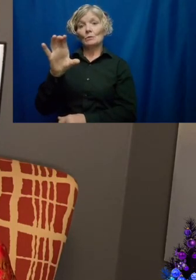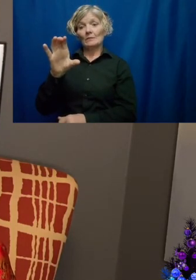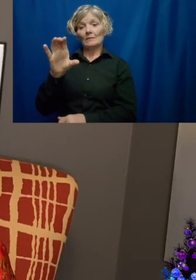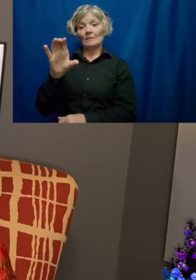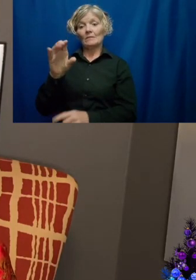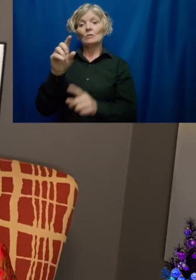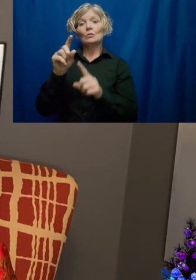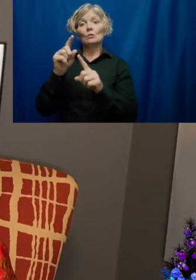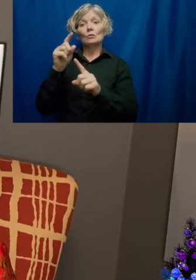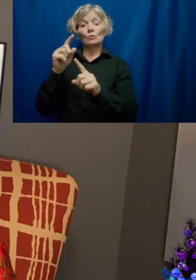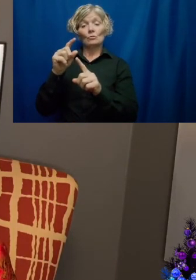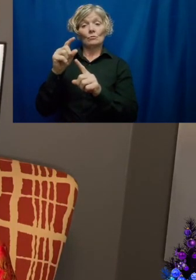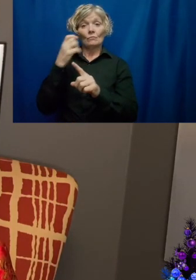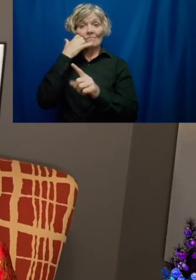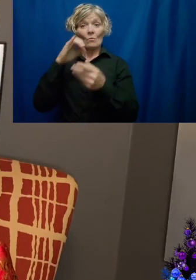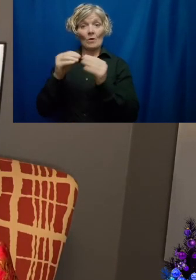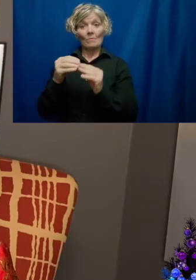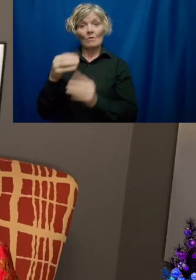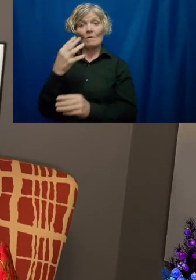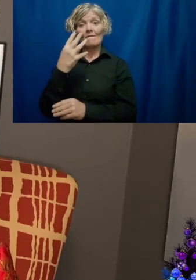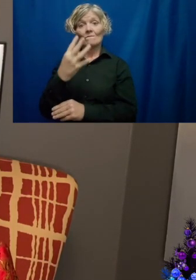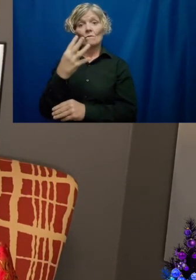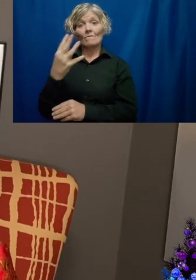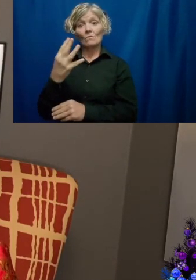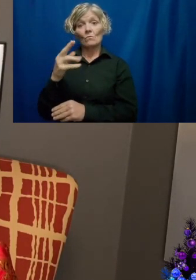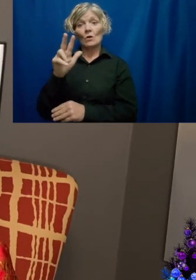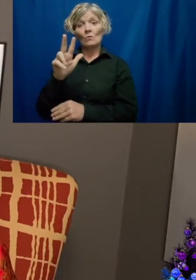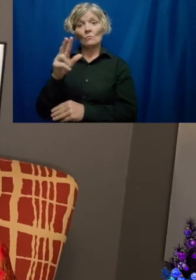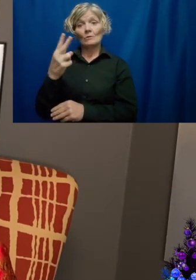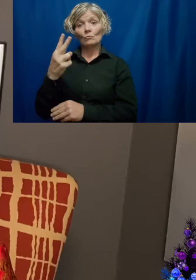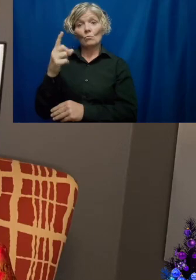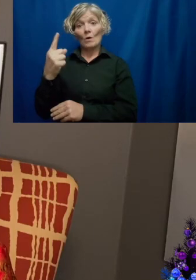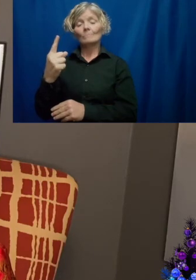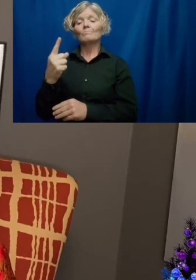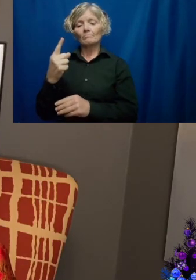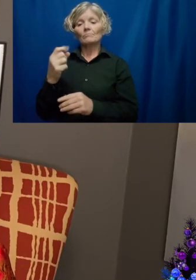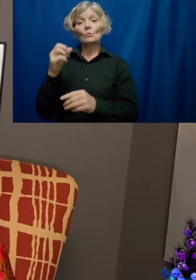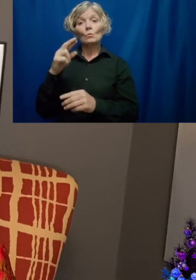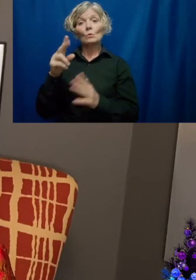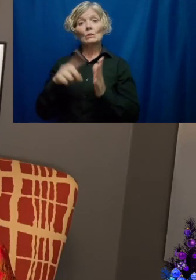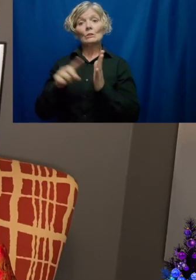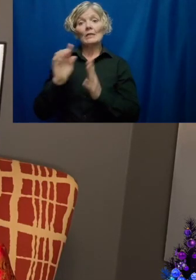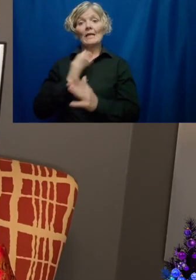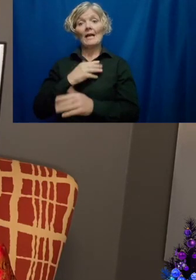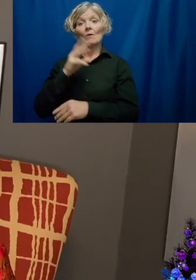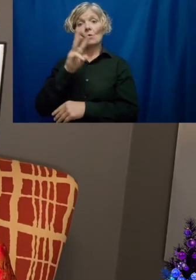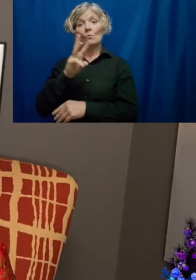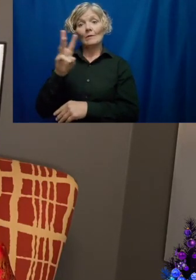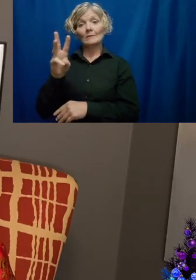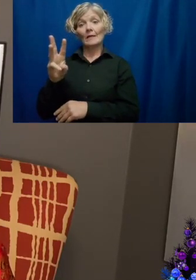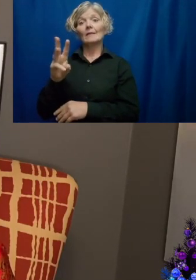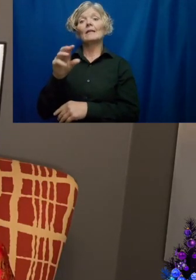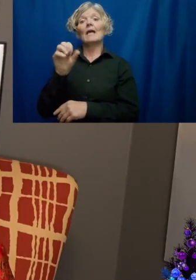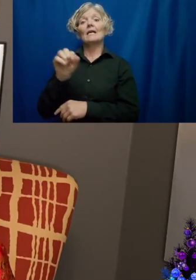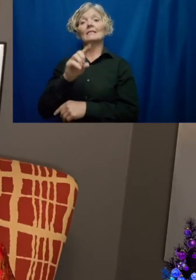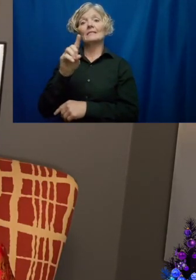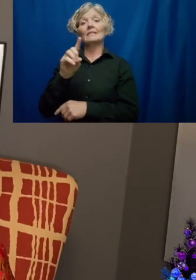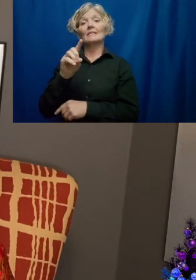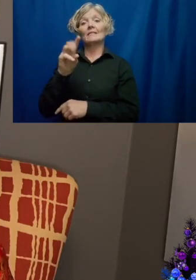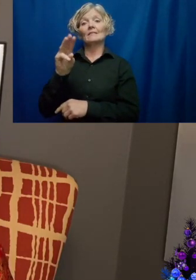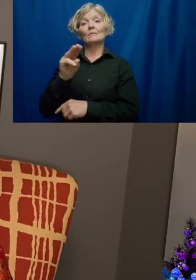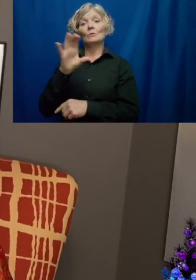text SDWC to 44321, or you can visit our